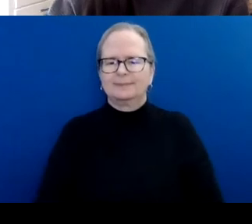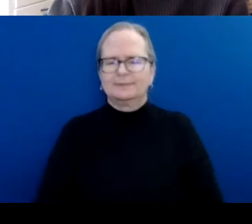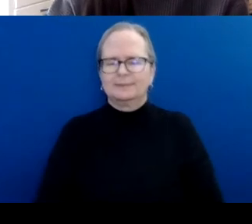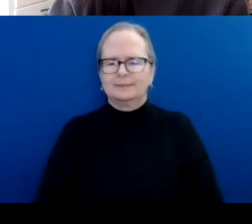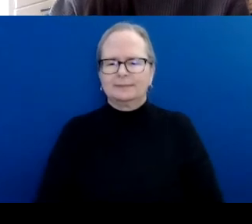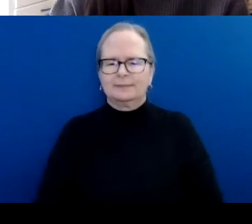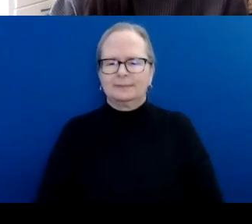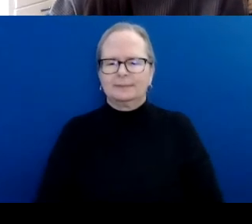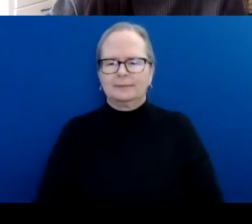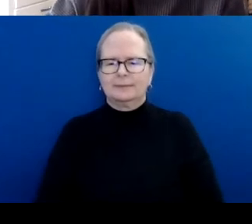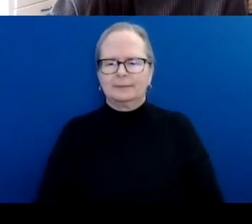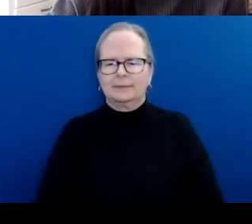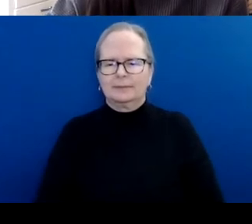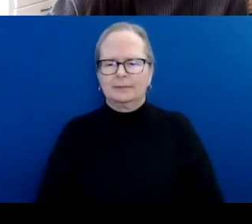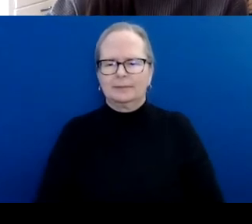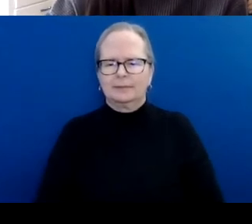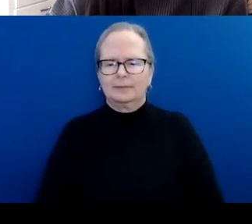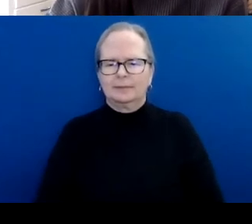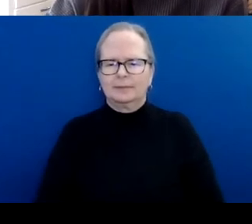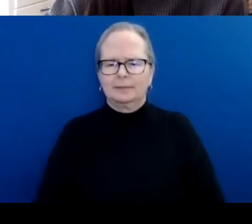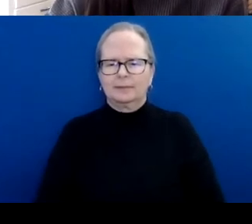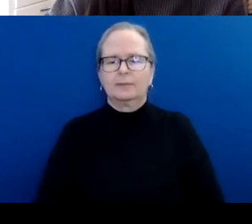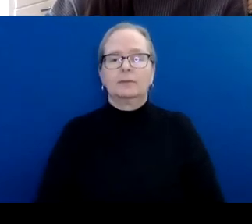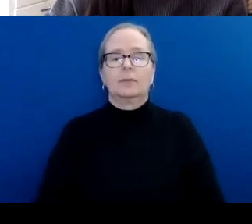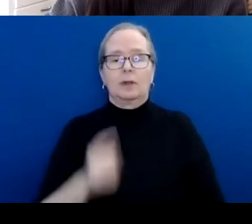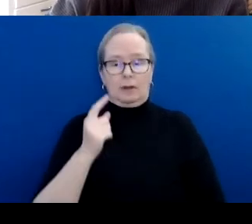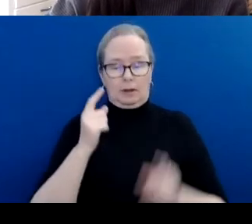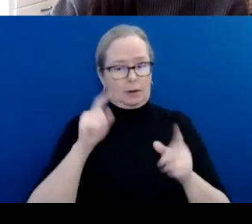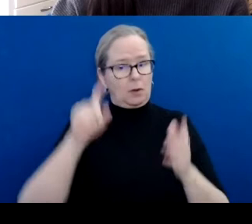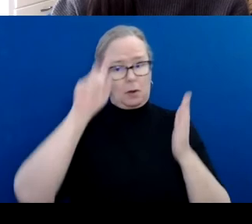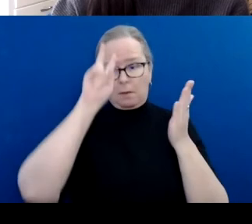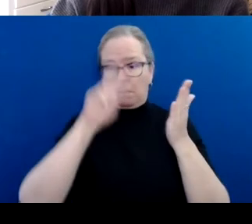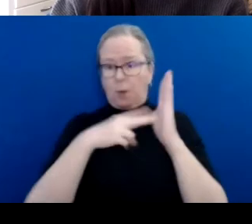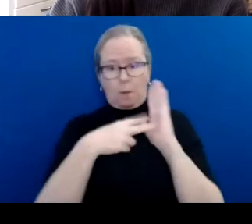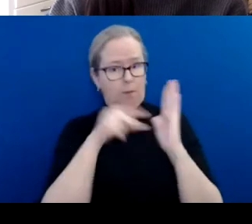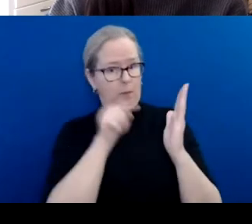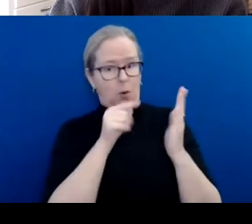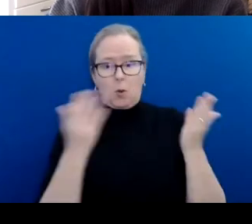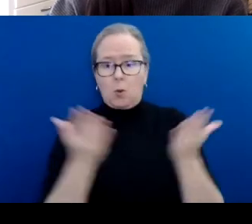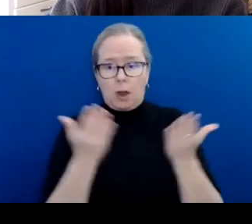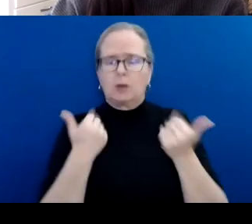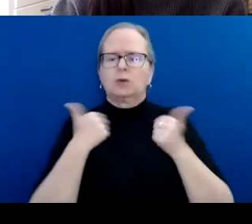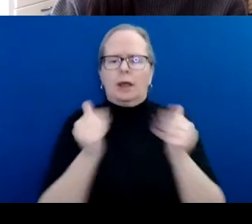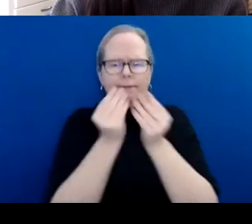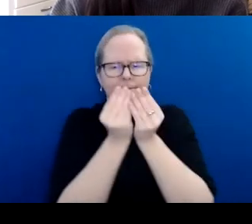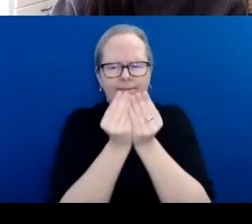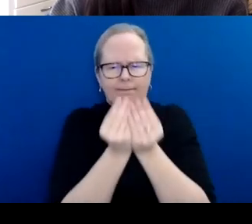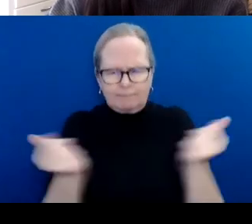To that end, we are dedicated to addressing and working to eliminate institutional inequity in our programs,